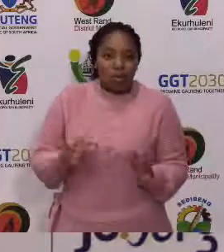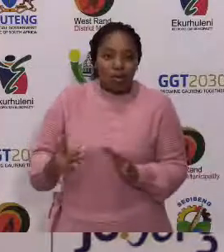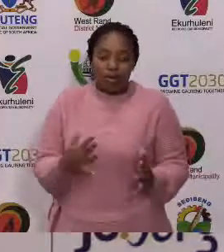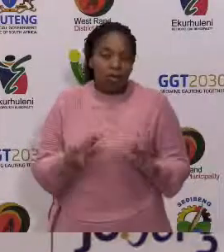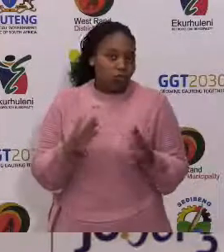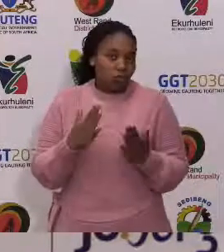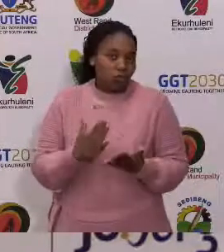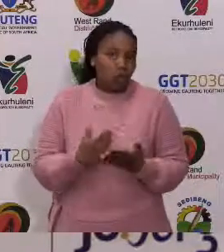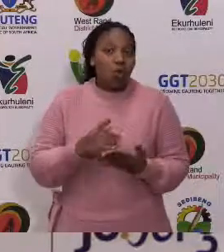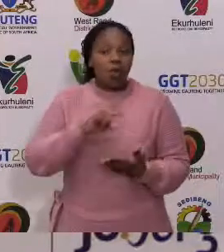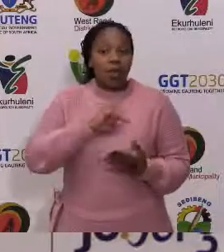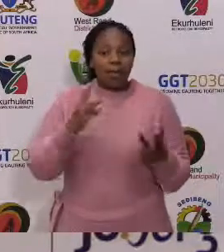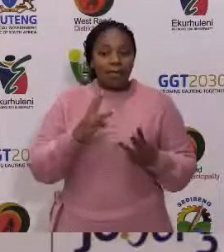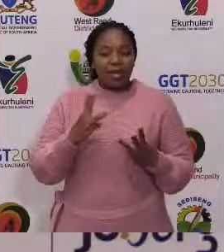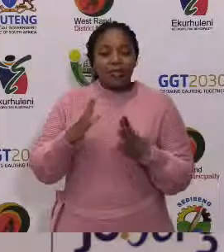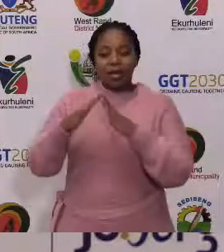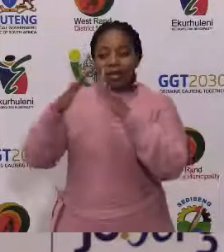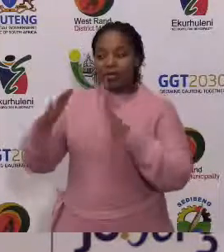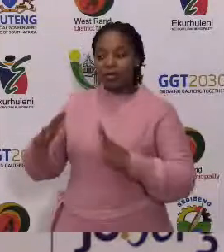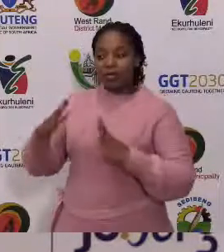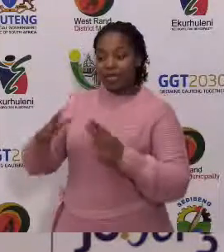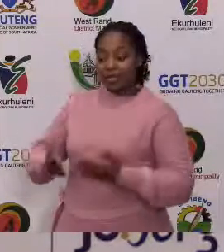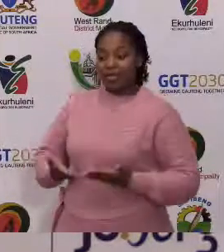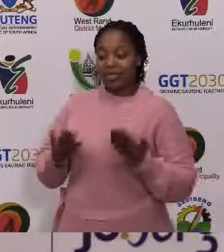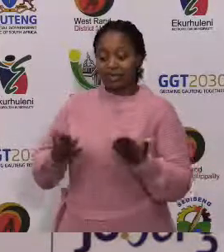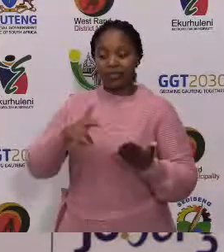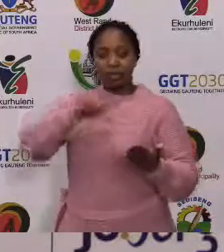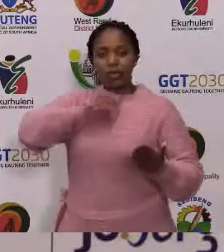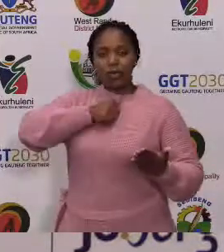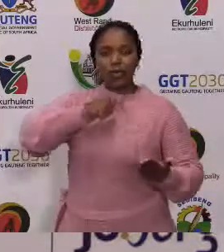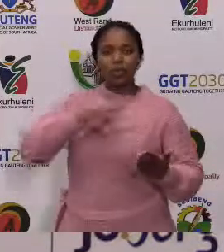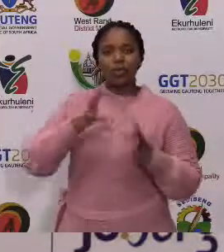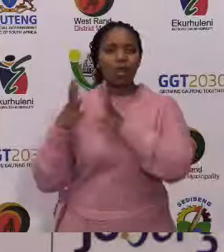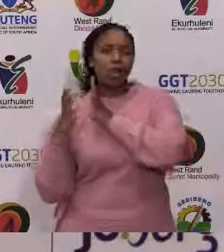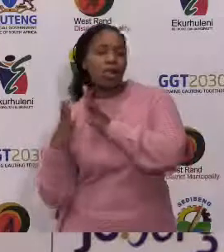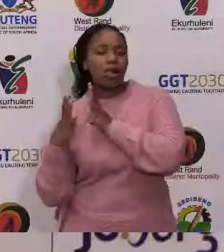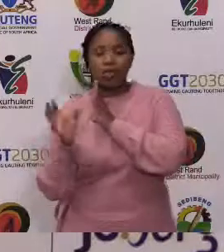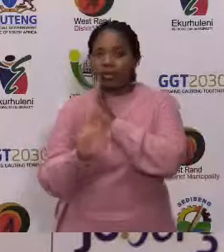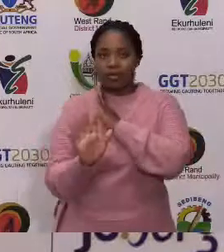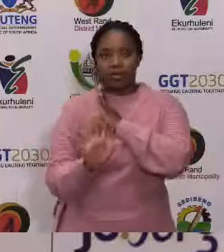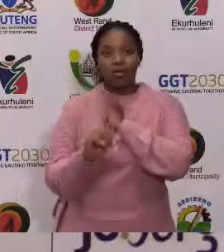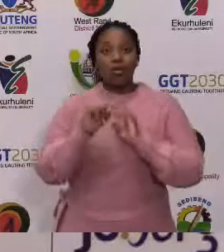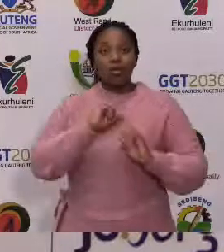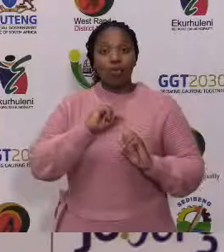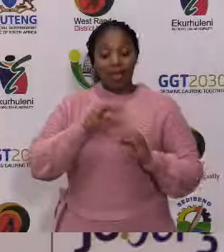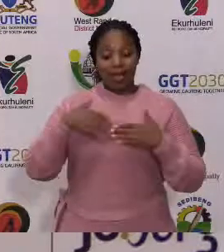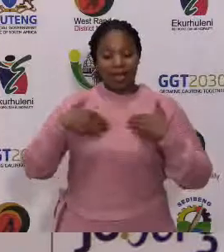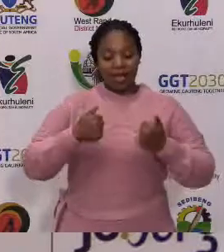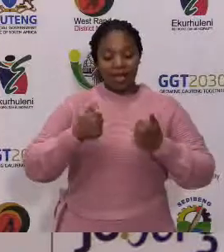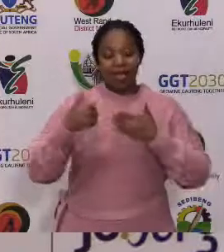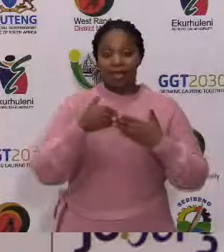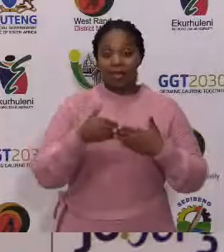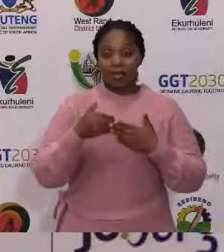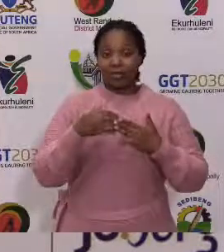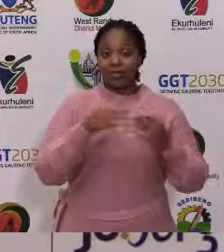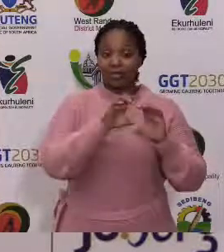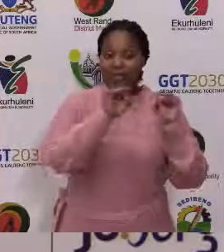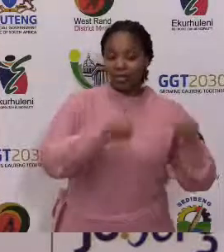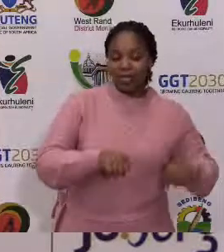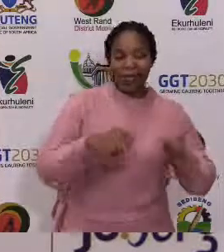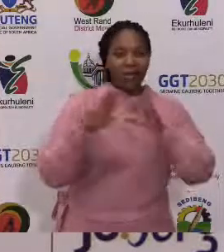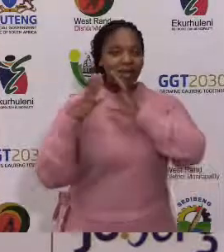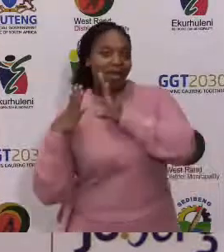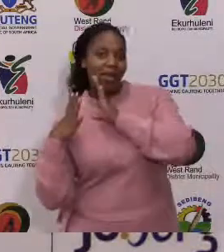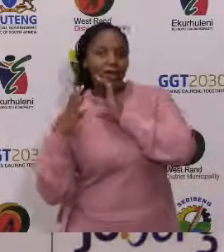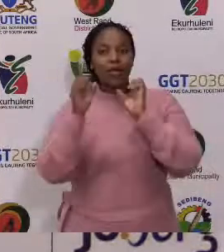services are not going to be overwhelmed. With the security of oxygen that we've put into place, our healthcare systems are not going to be overwhelmed. And if